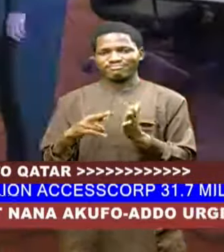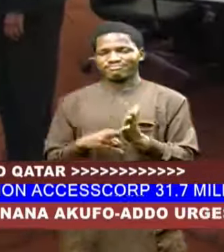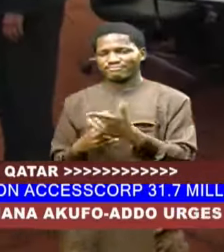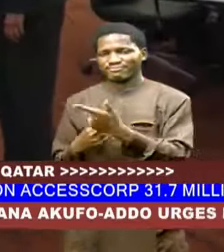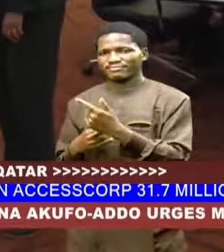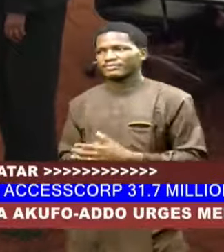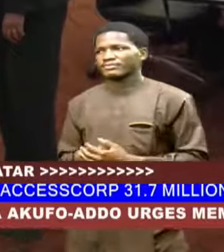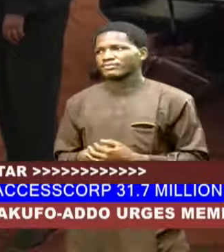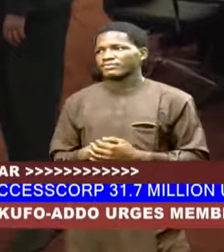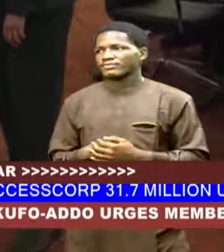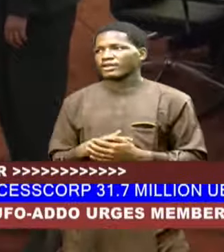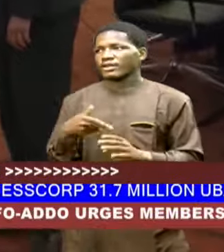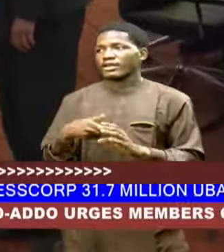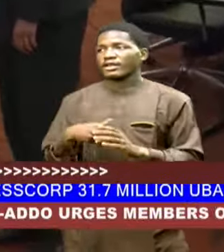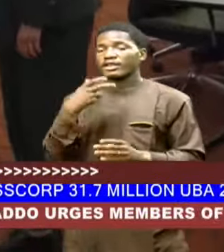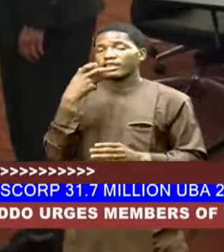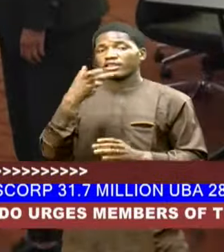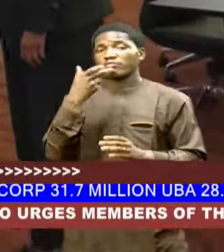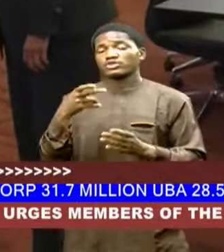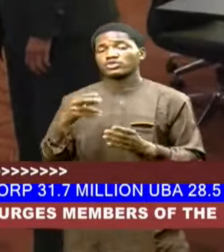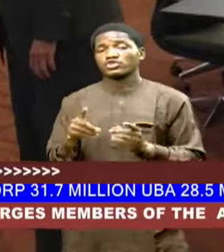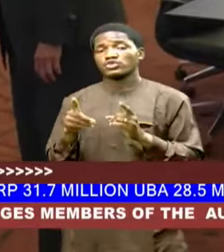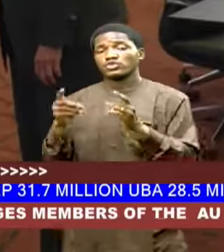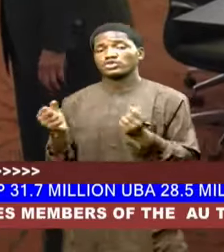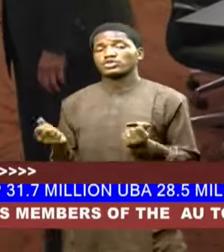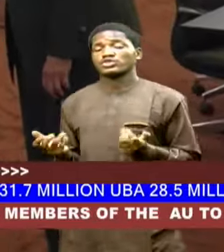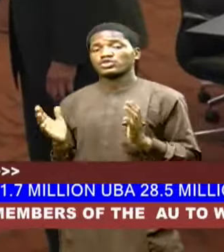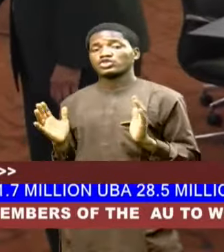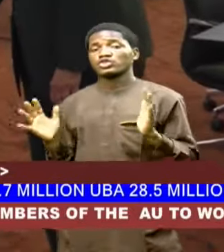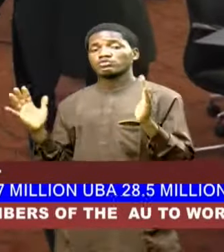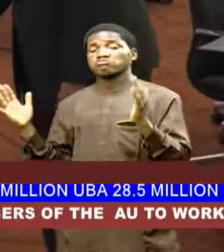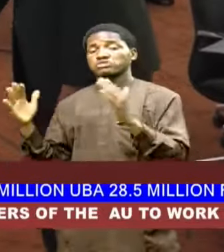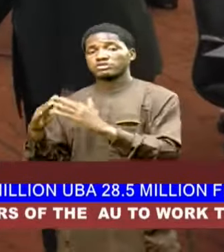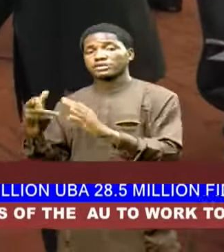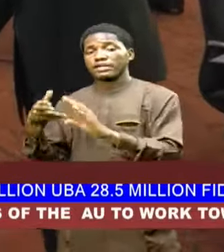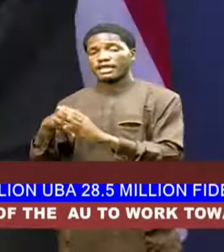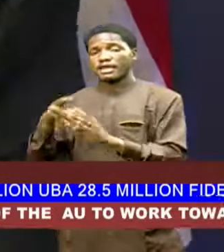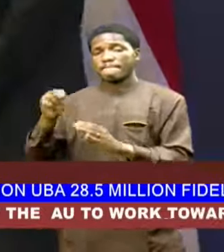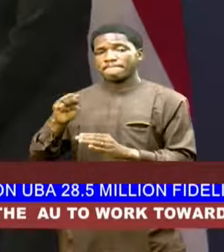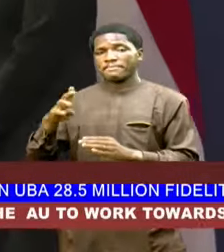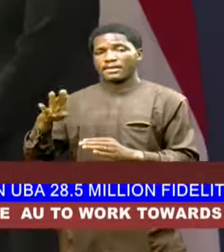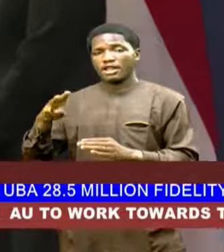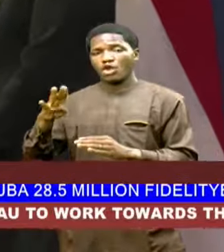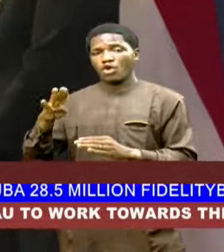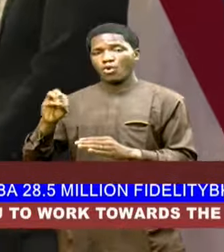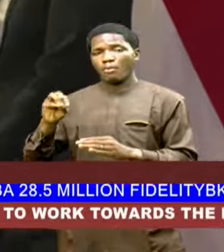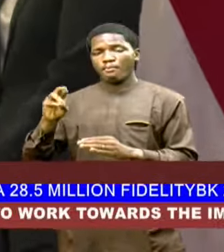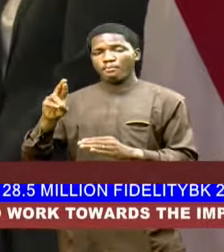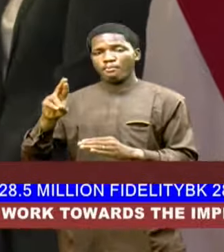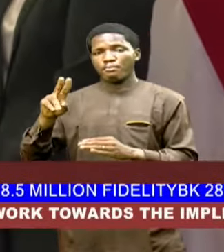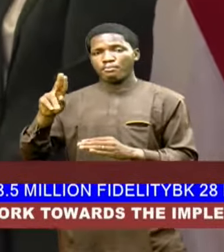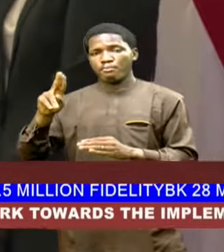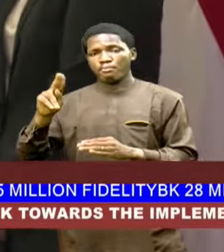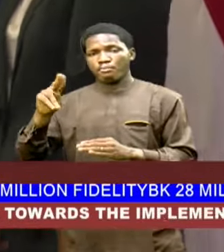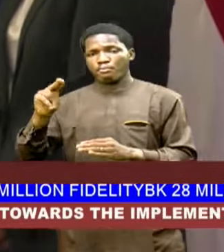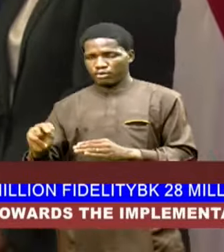Wang, in a speech at the summit in Melbourne, said, I quote, "We face